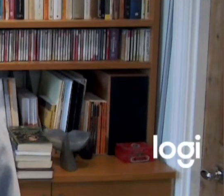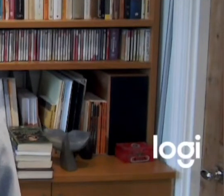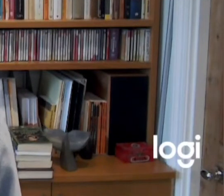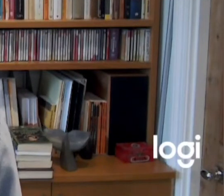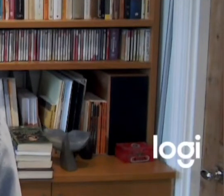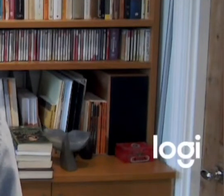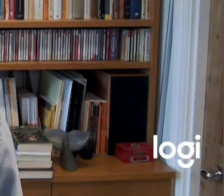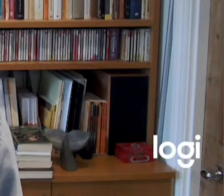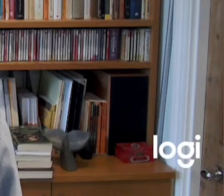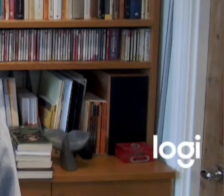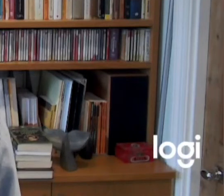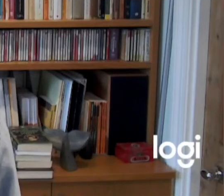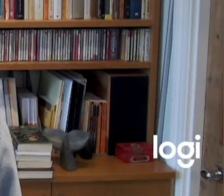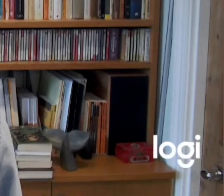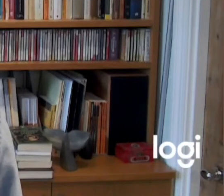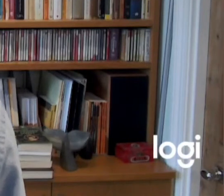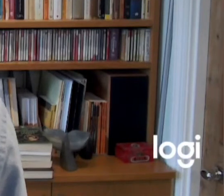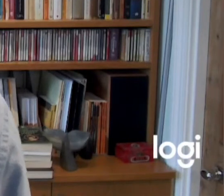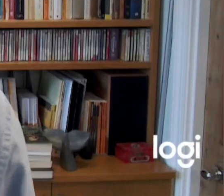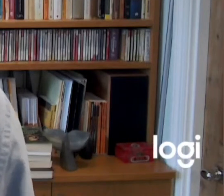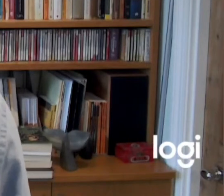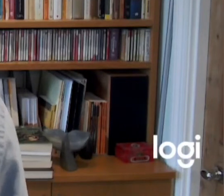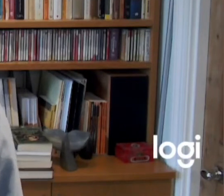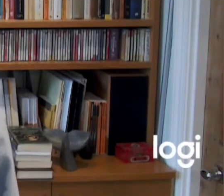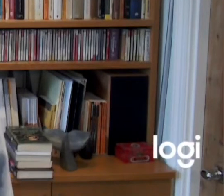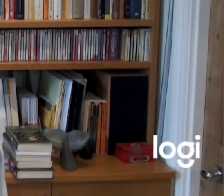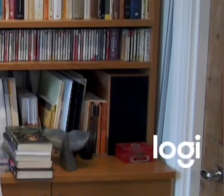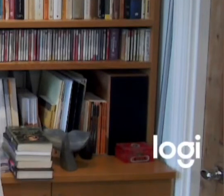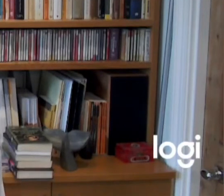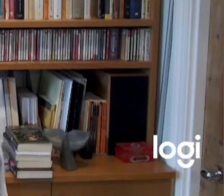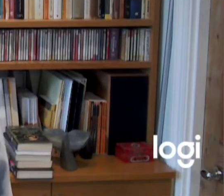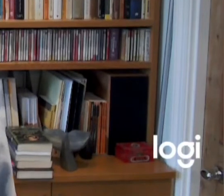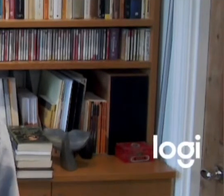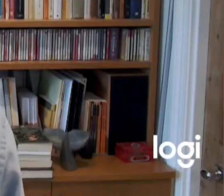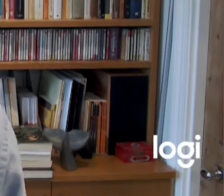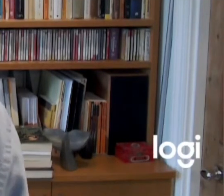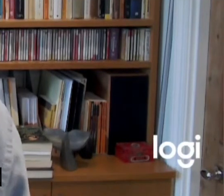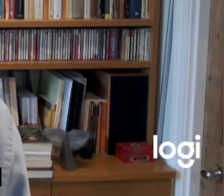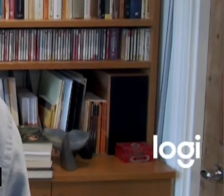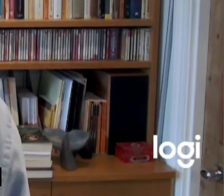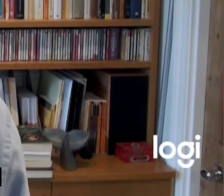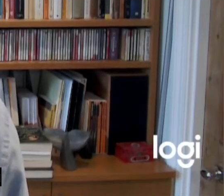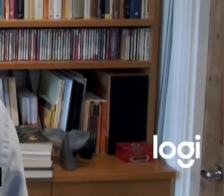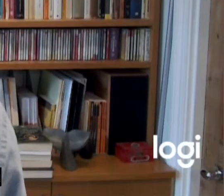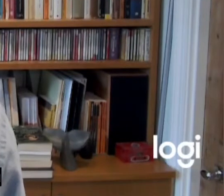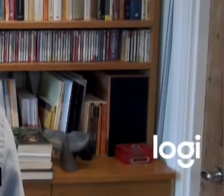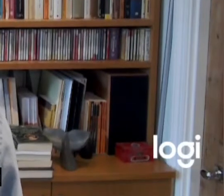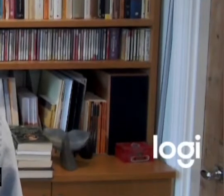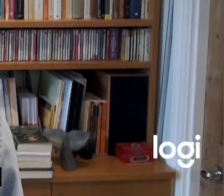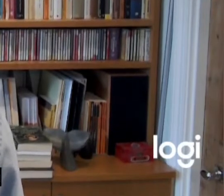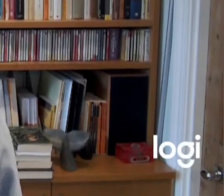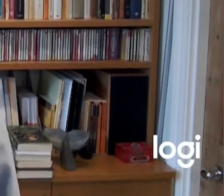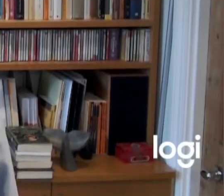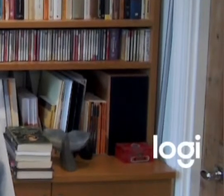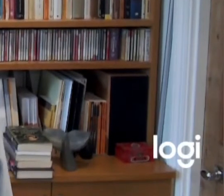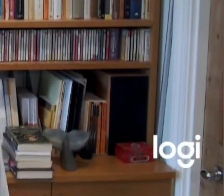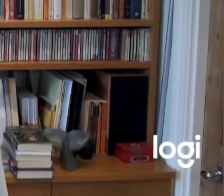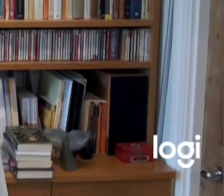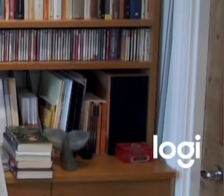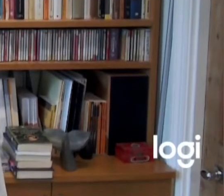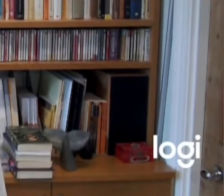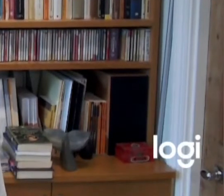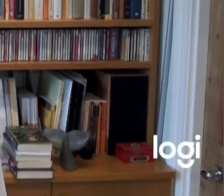Giving a speech at conference is challenging and nerve-wracking, but it teaches you to focus on what you really believe and what you really think about the motion that's being